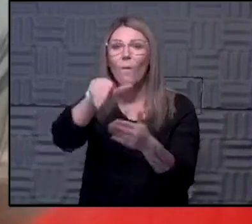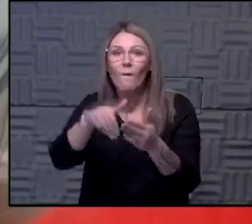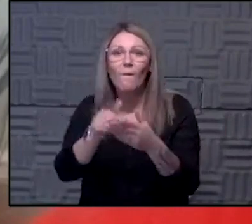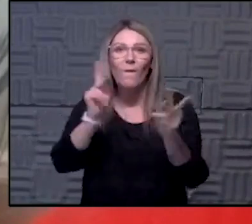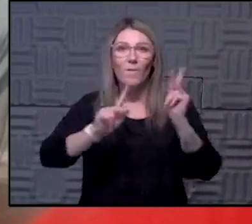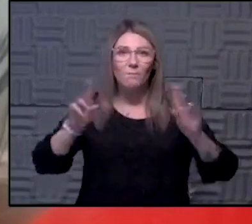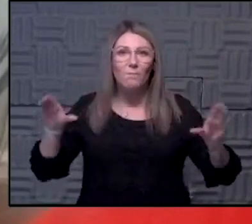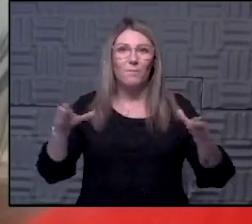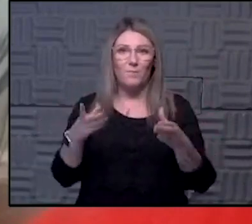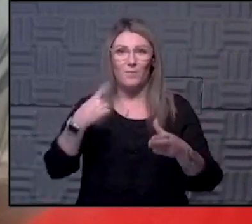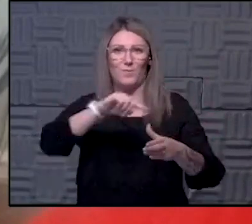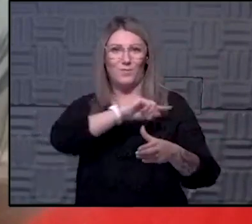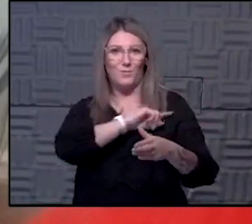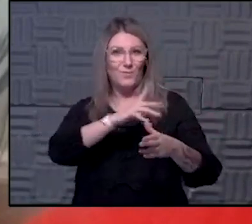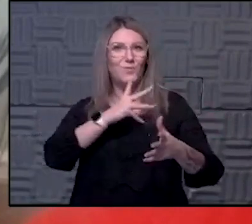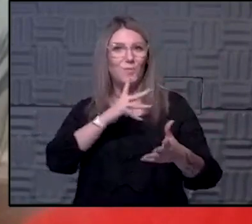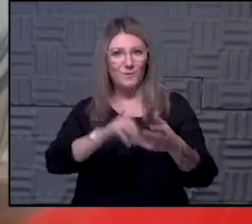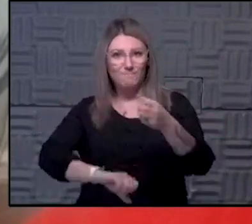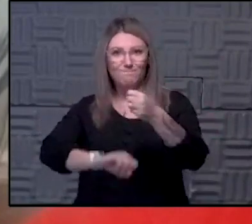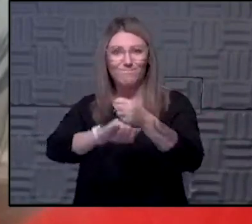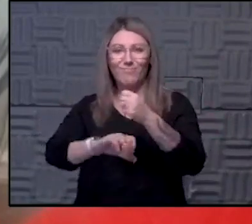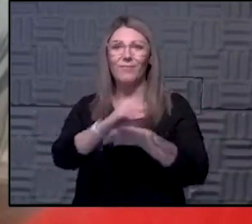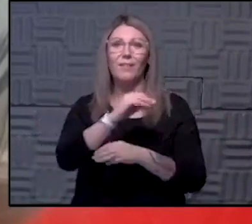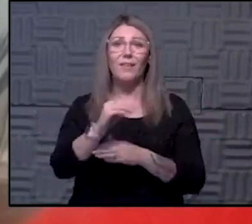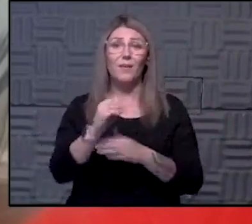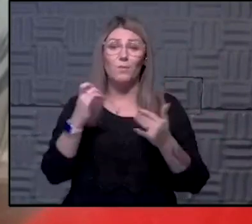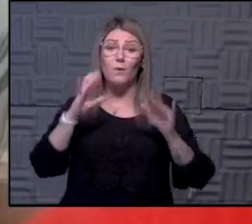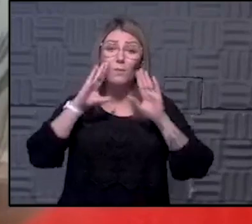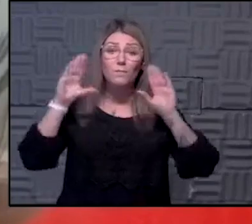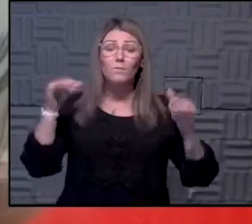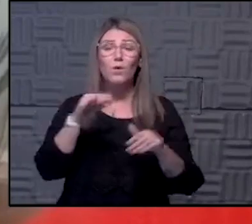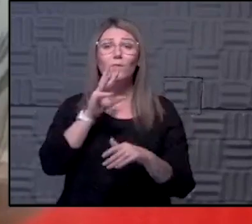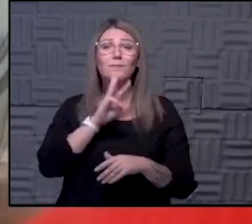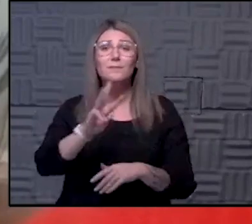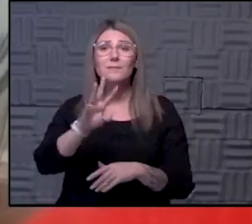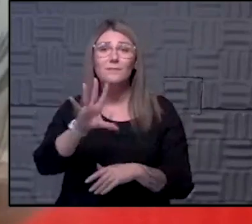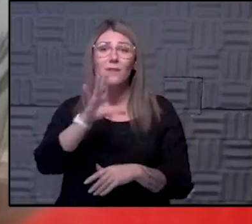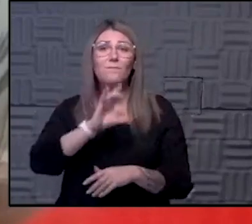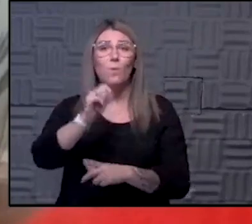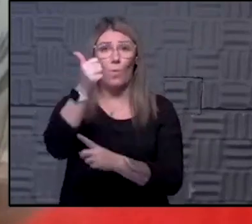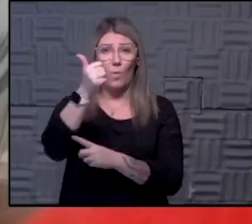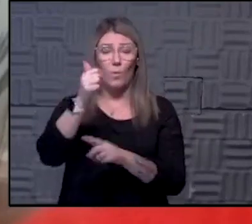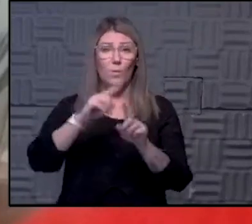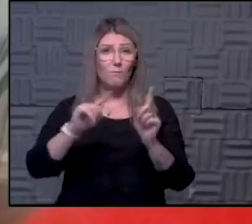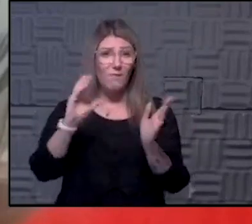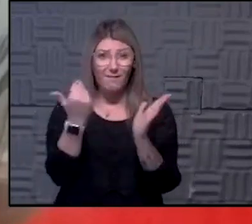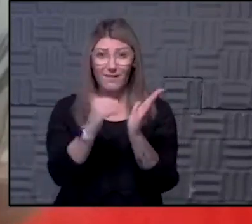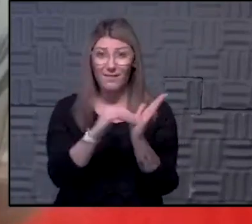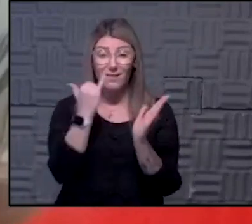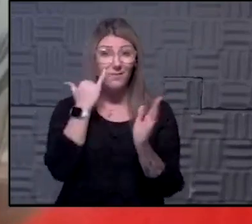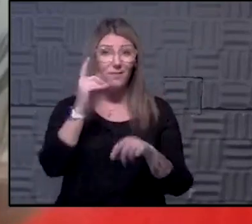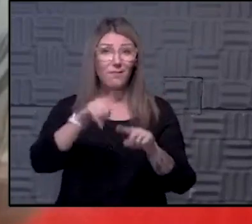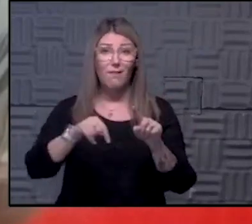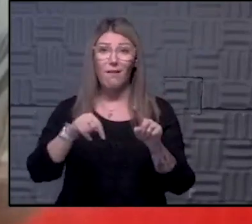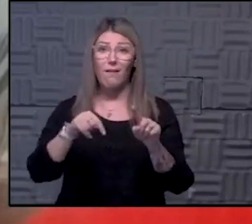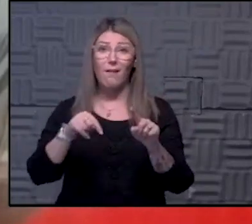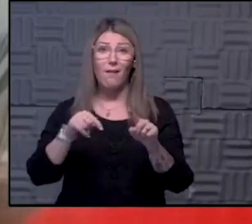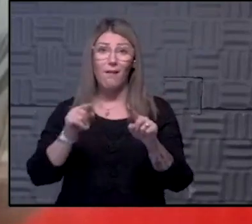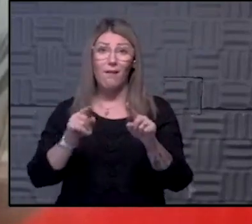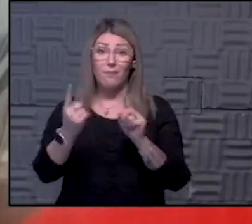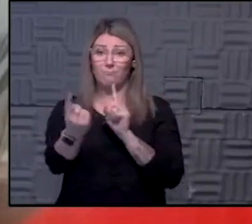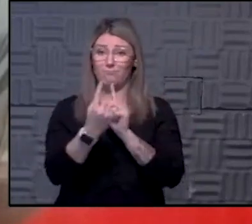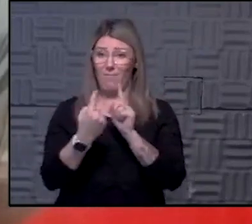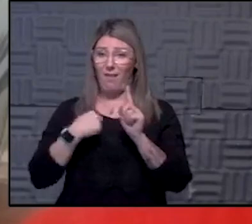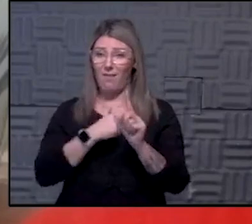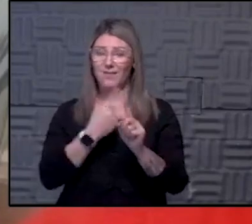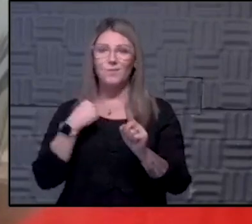communities that we serve. Right now, we're focusing on 65 and greater. But again, if you cannot come to us, we will come to you. Please give